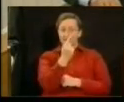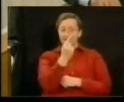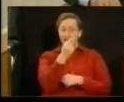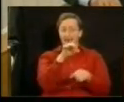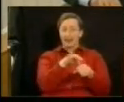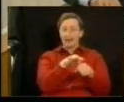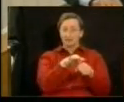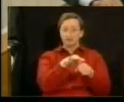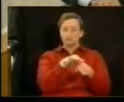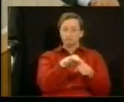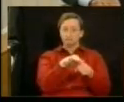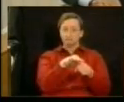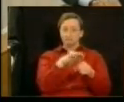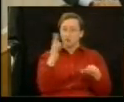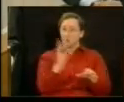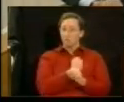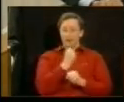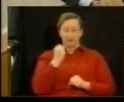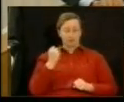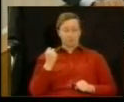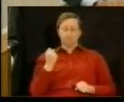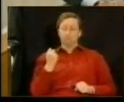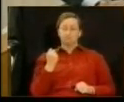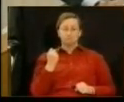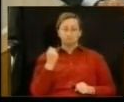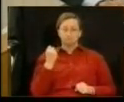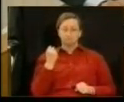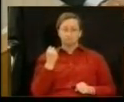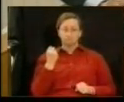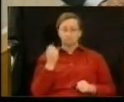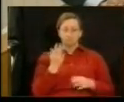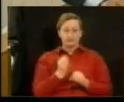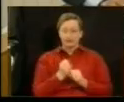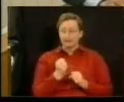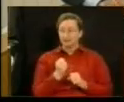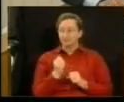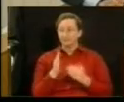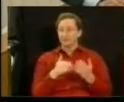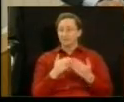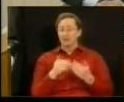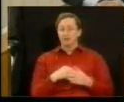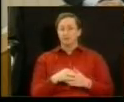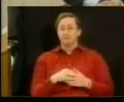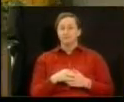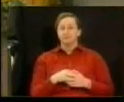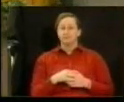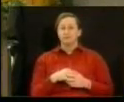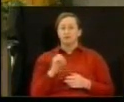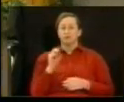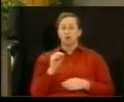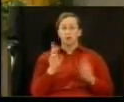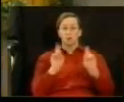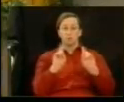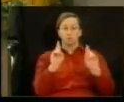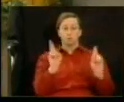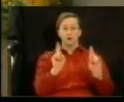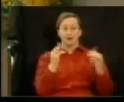all, regardless of what percent the top vote getter gets in each category. Okay, so we ready to